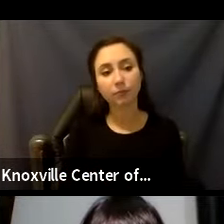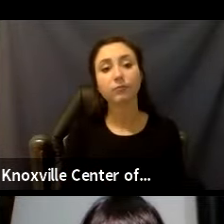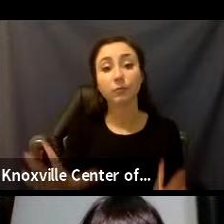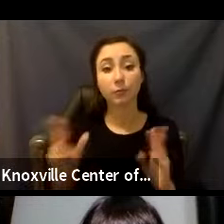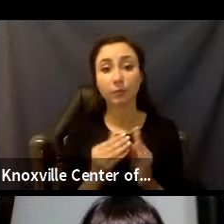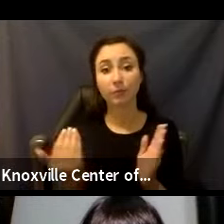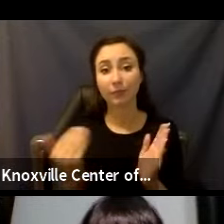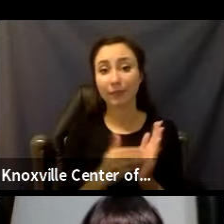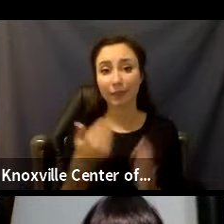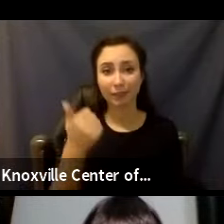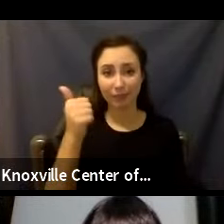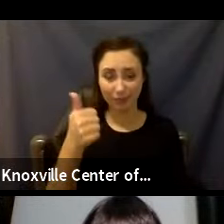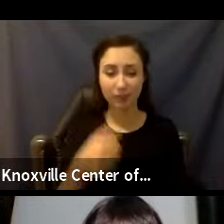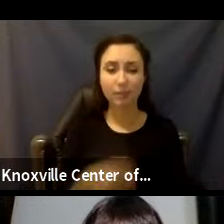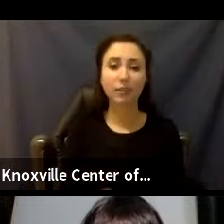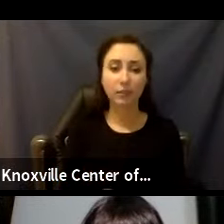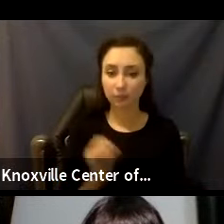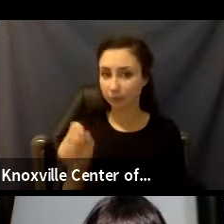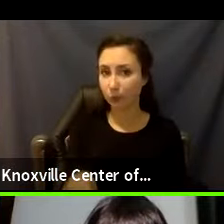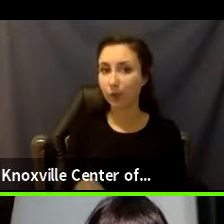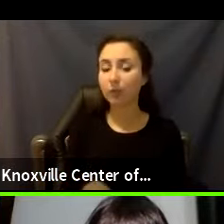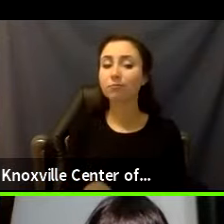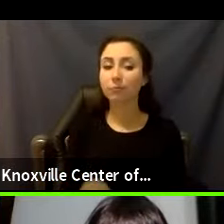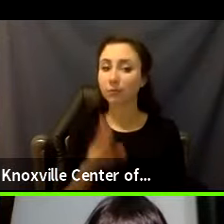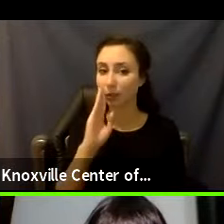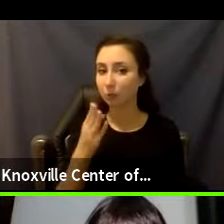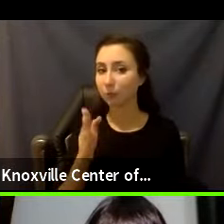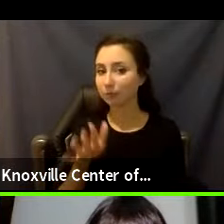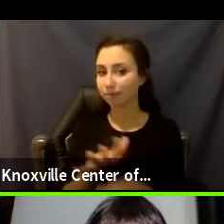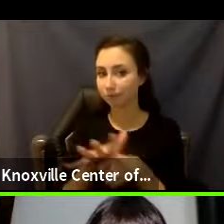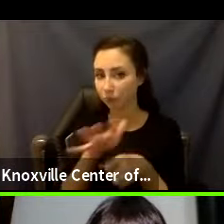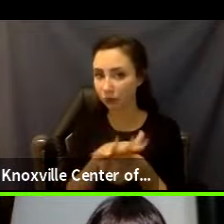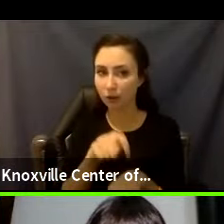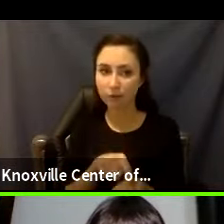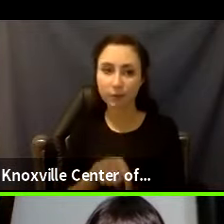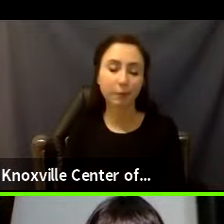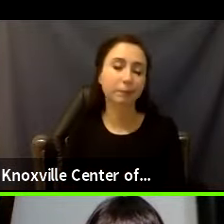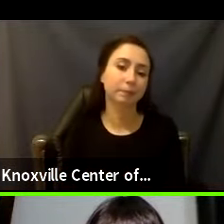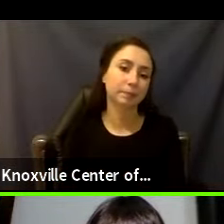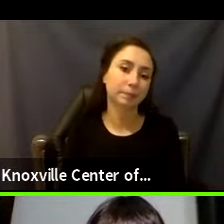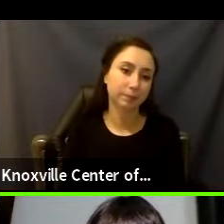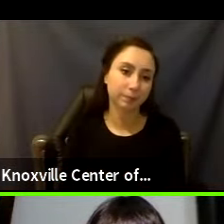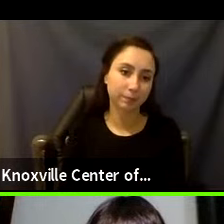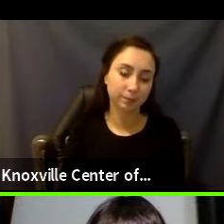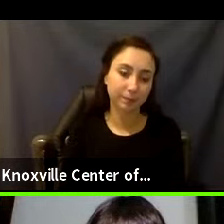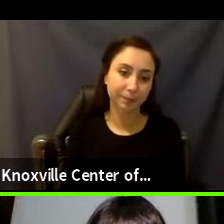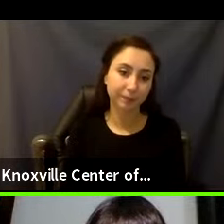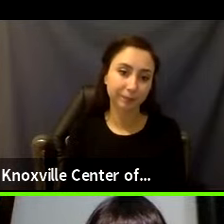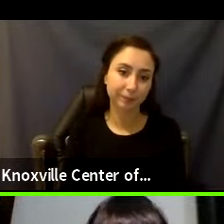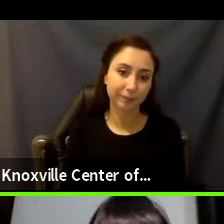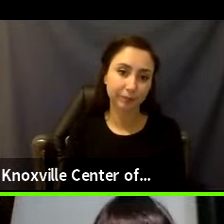again on the 10th. Okay, so Yeah. that would give us plenty of time. Okay.